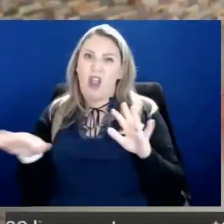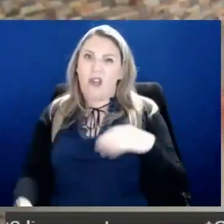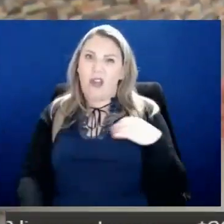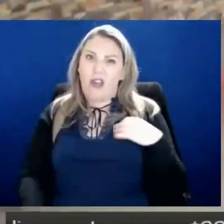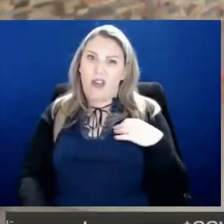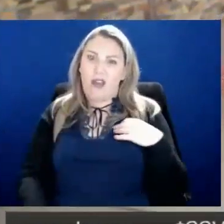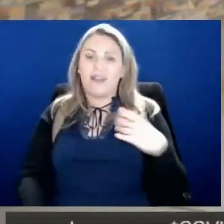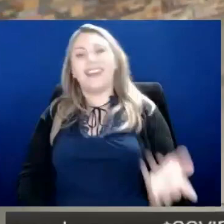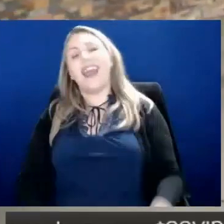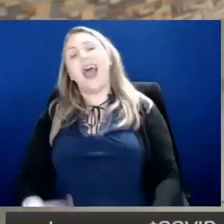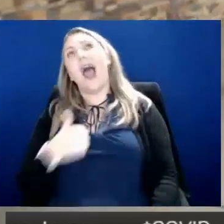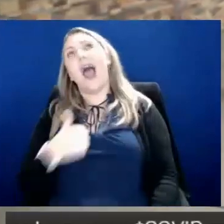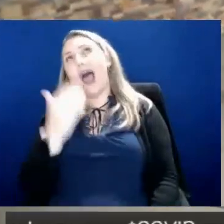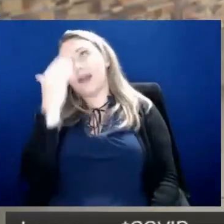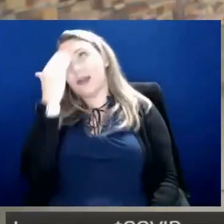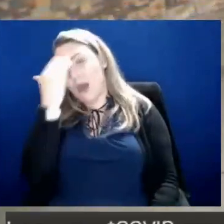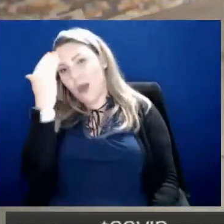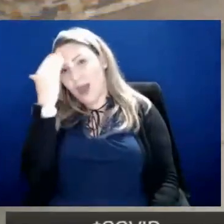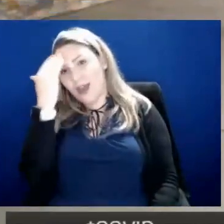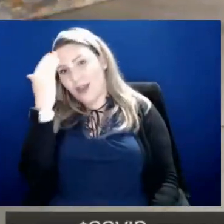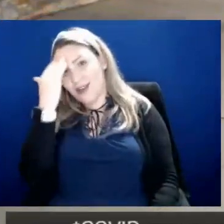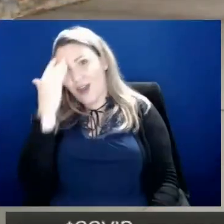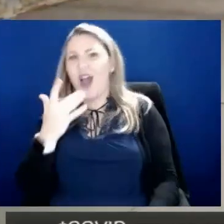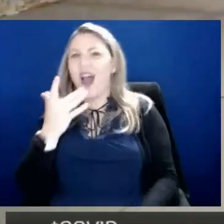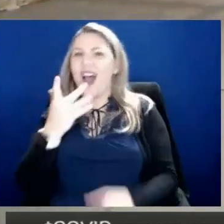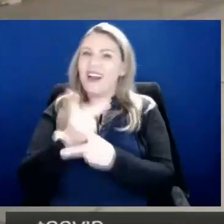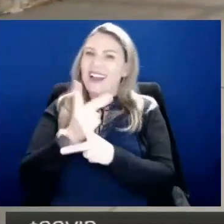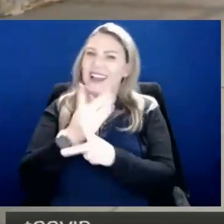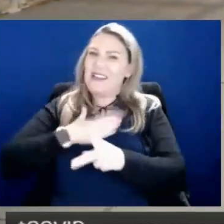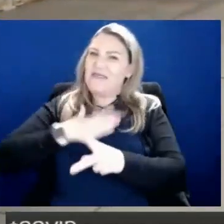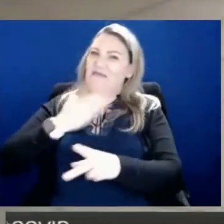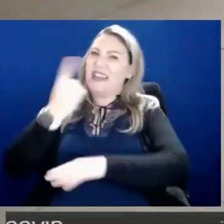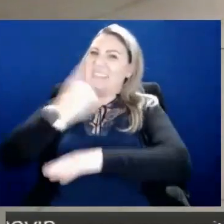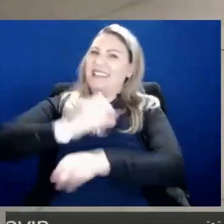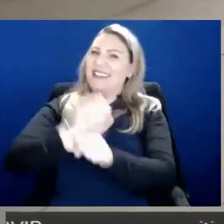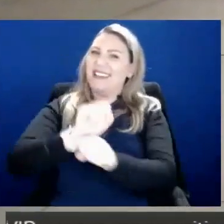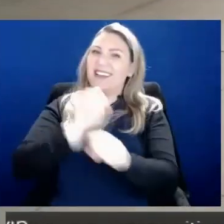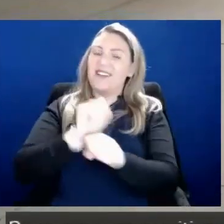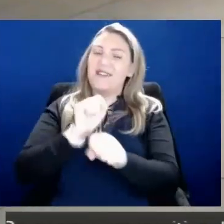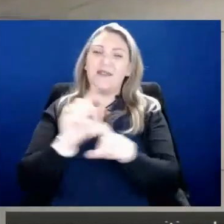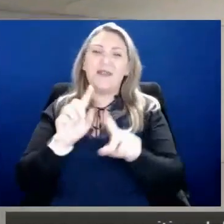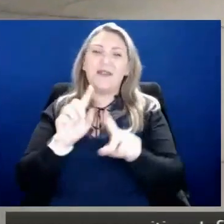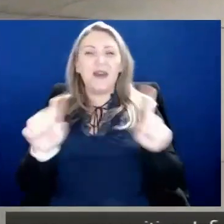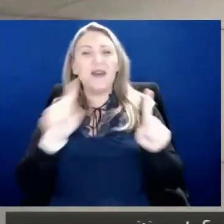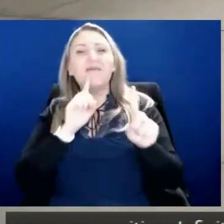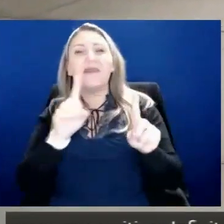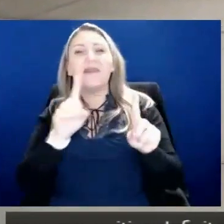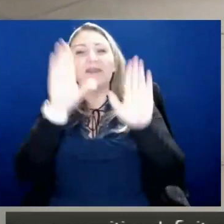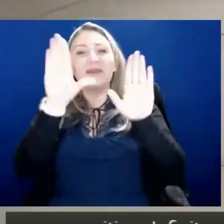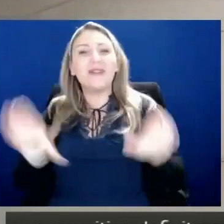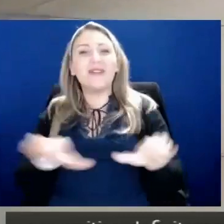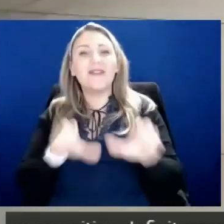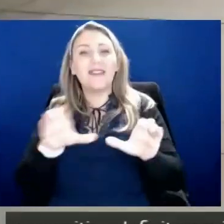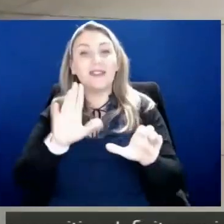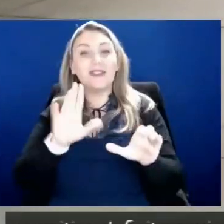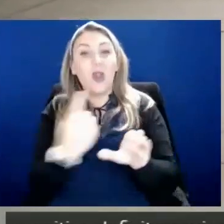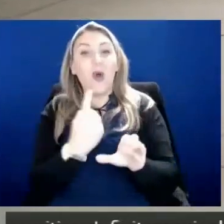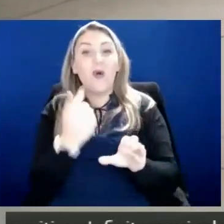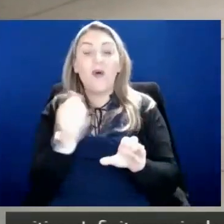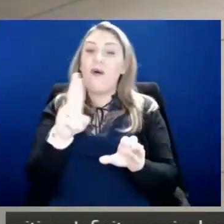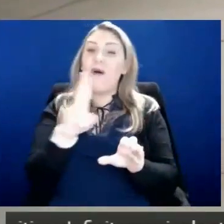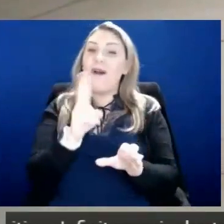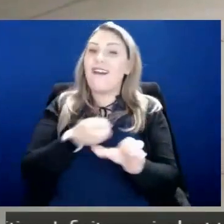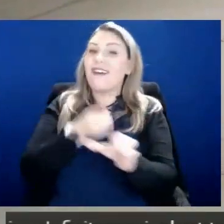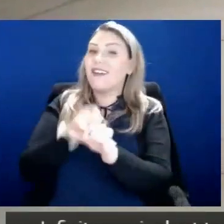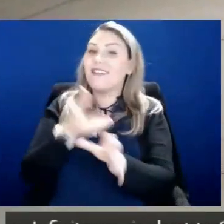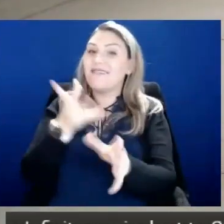I know, I'll keep my day job. But in the meantime, this is a great activity to do alone or invite some friends and family out with you on the